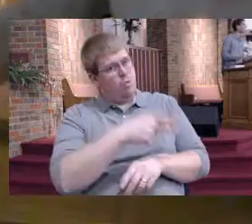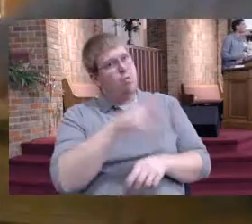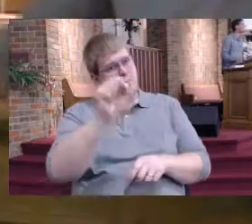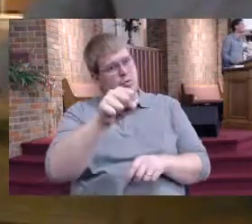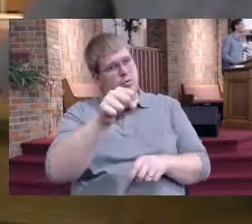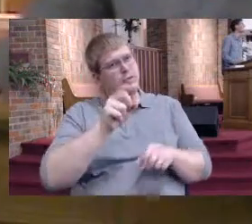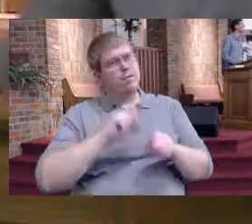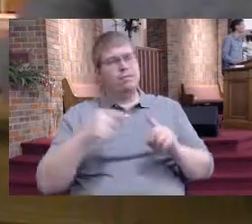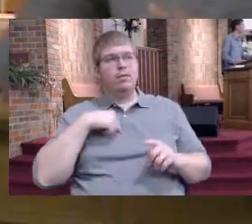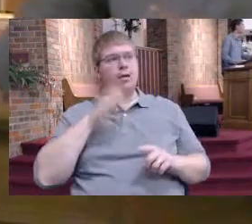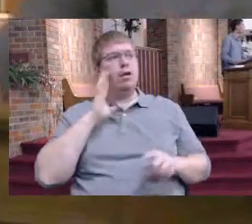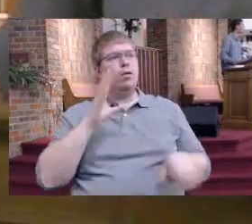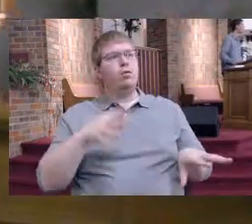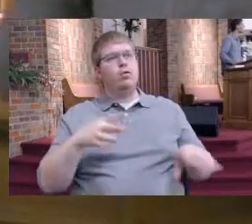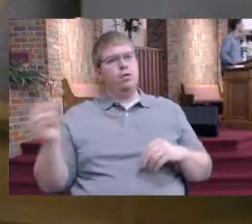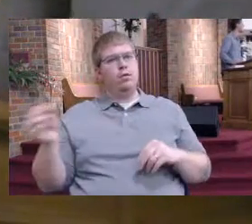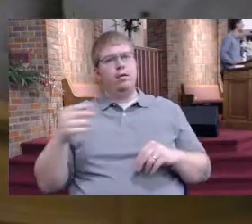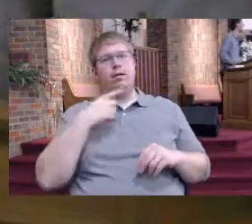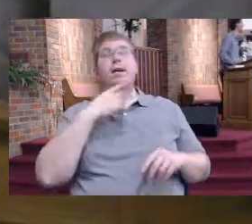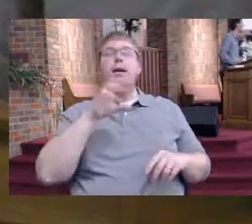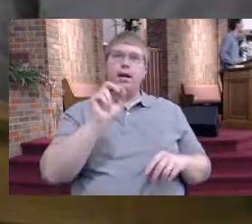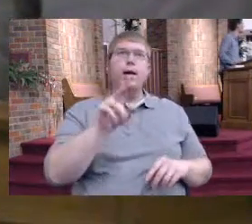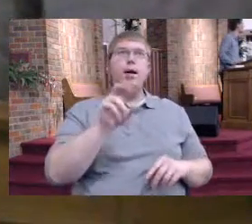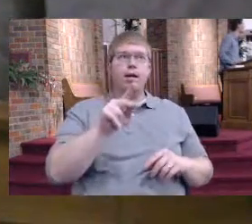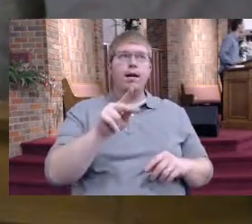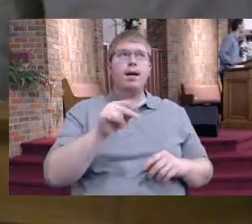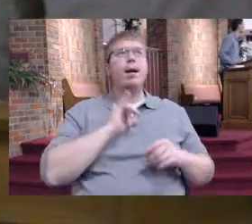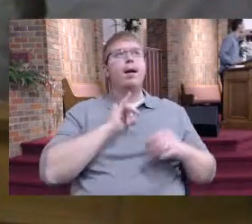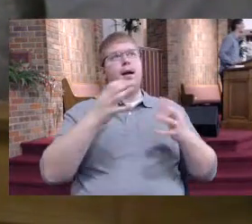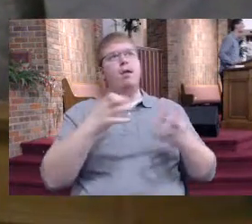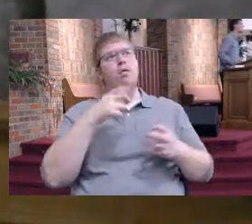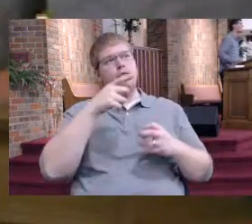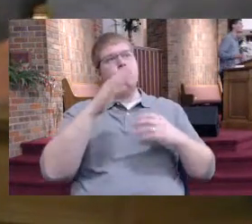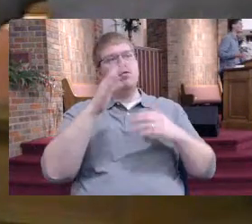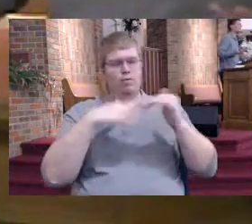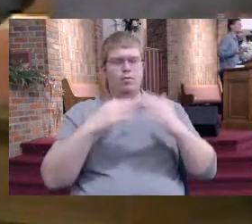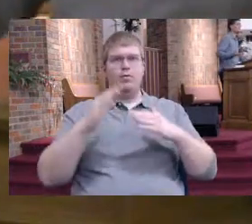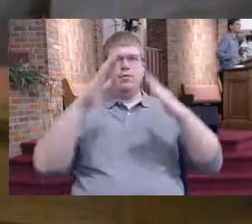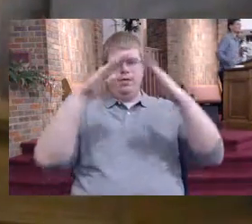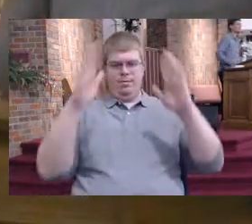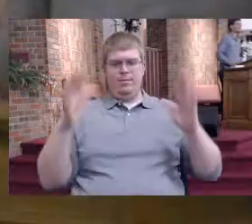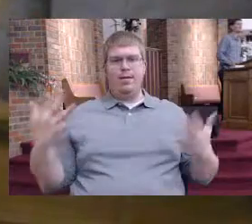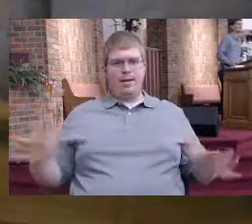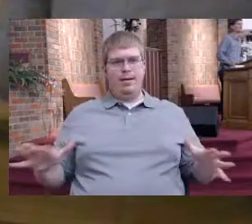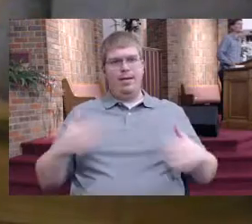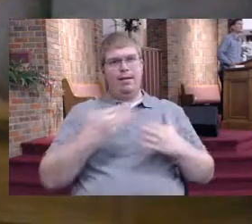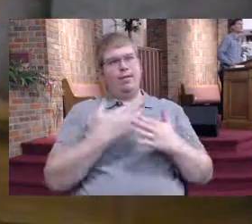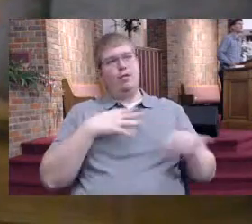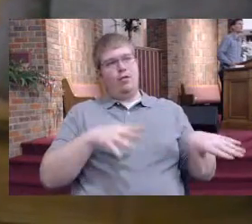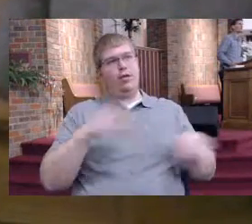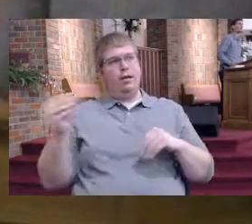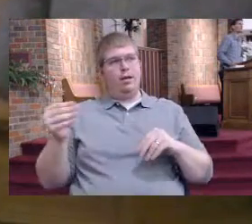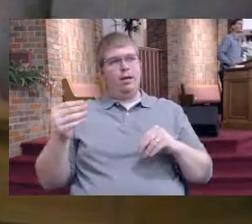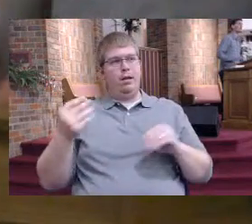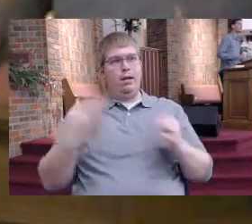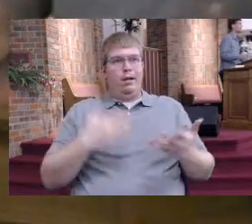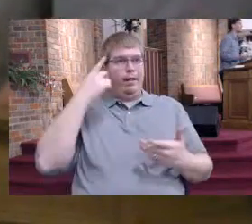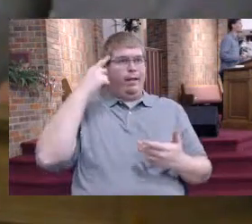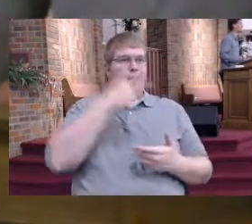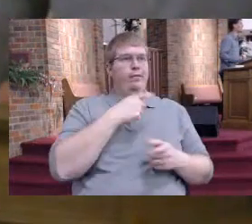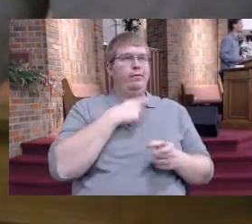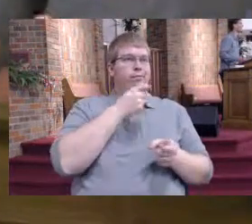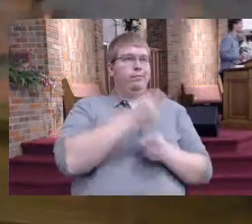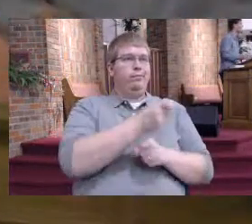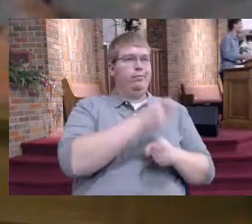said, okay, you know, we want to have a building done before you guys leave. Maybe they thought we were joking that we weren't going to leave because they weren't